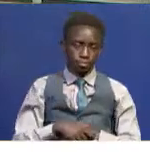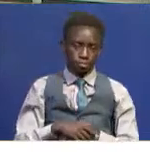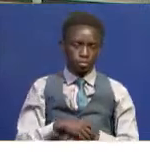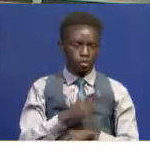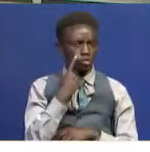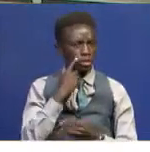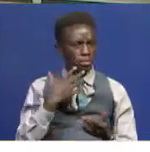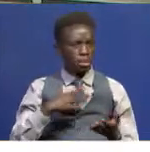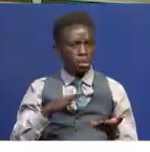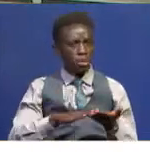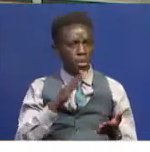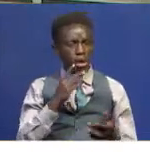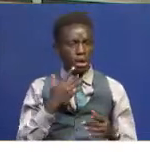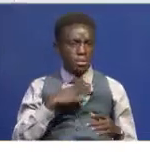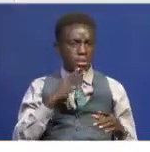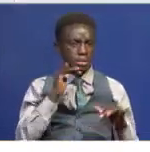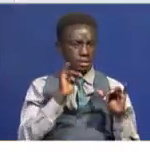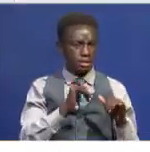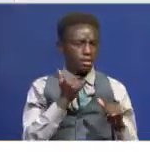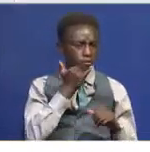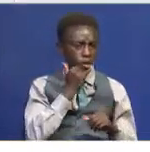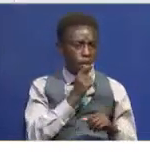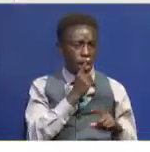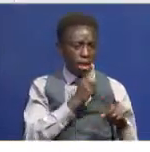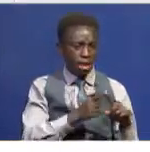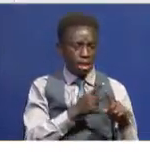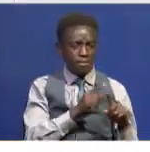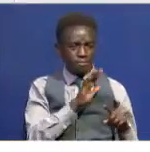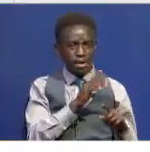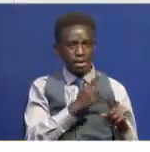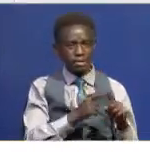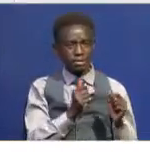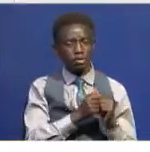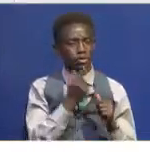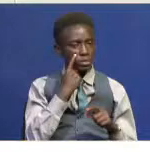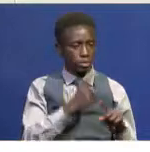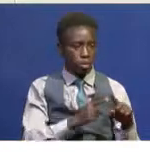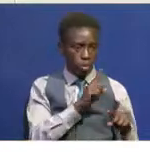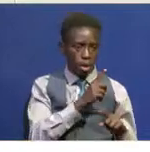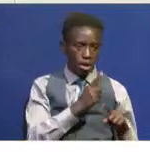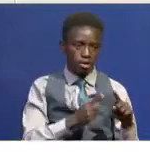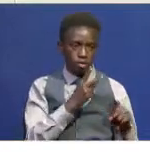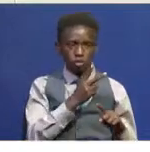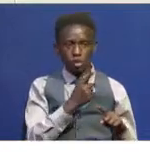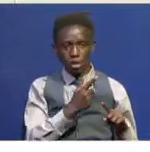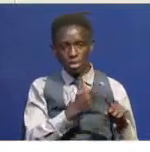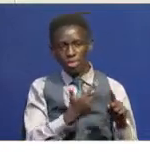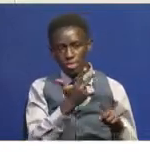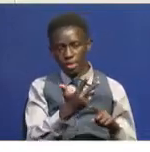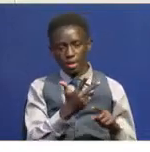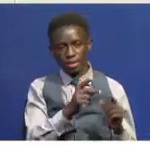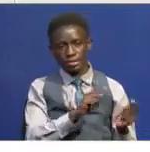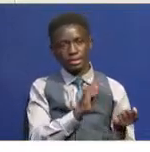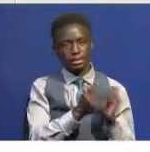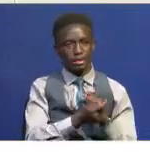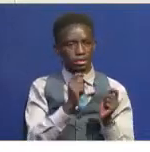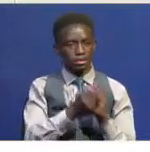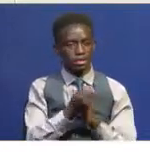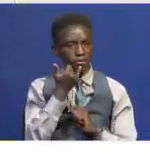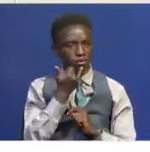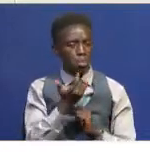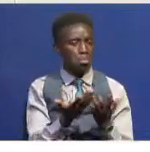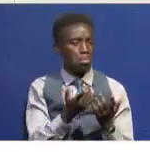for 5-10 years, you find 1 or 2 years somebody has changed the phone. How are you addressing the issue of